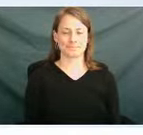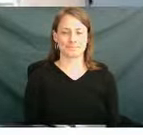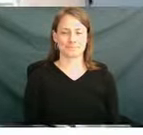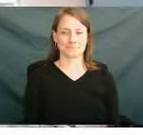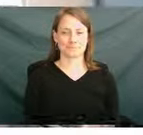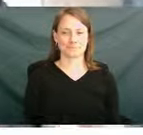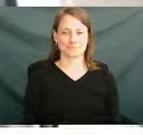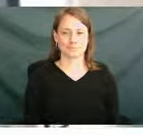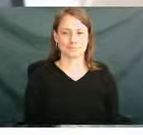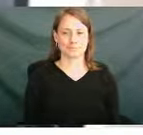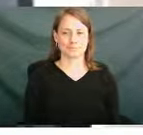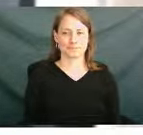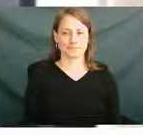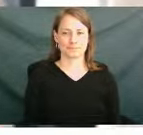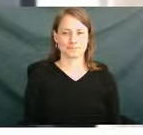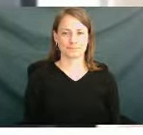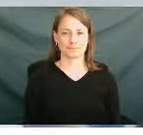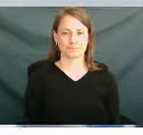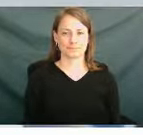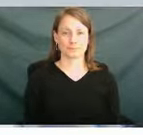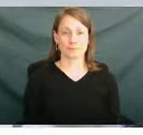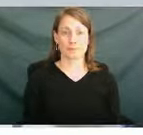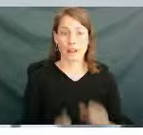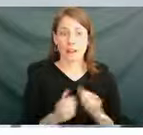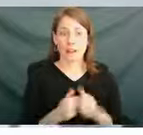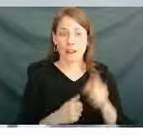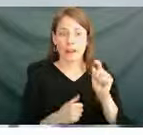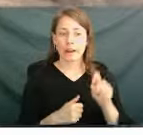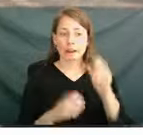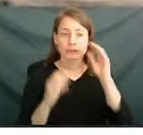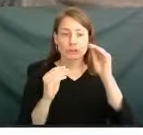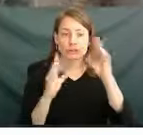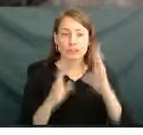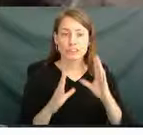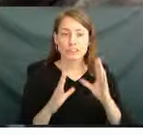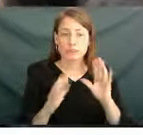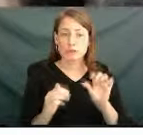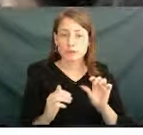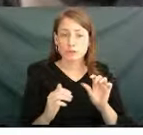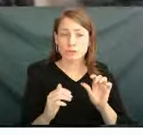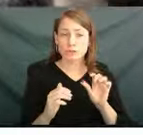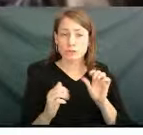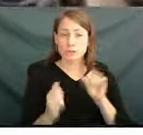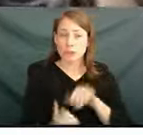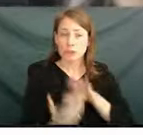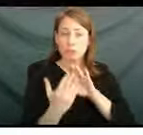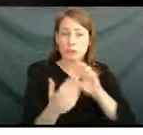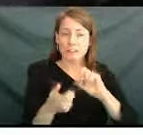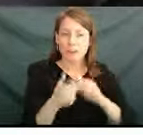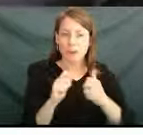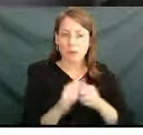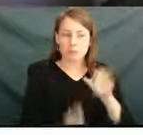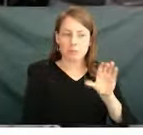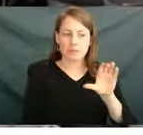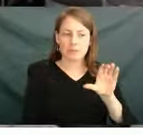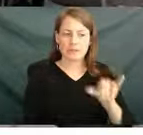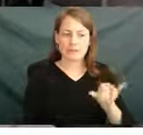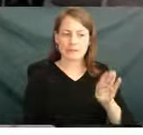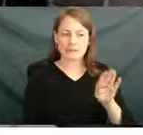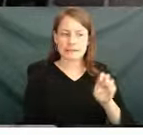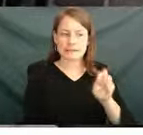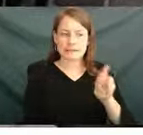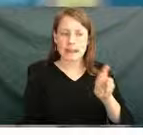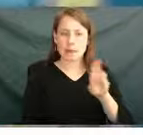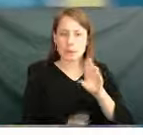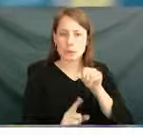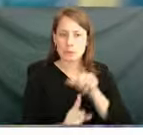How should teachers tackle the pernicious problem of cyberbullying? In this programme, we'll be providing you with ideas to raise awareness of the